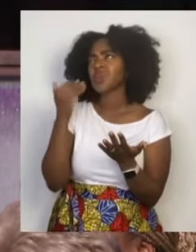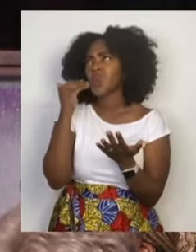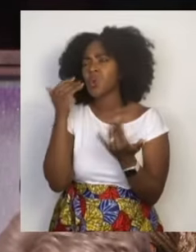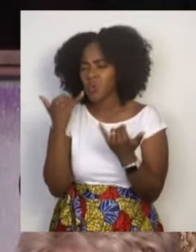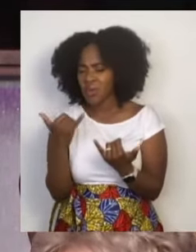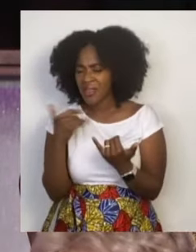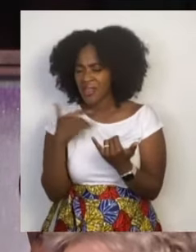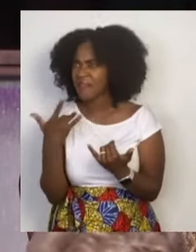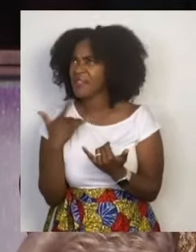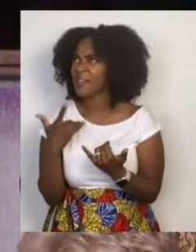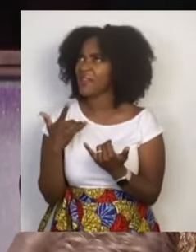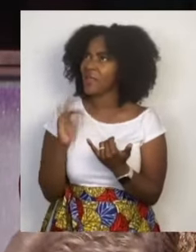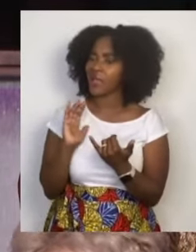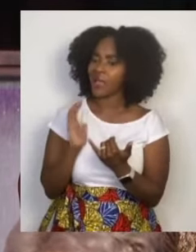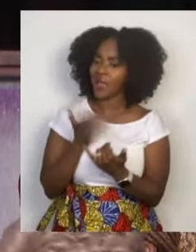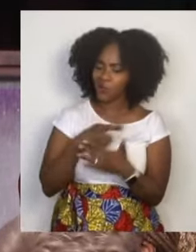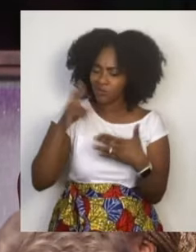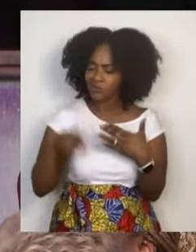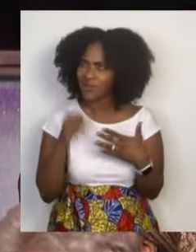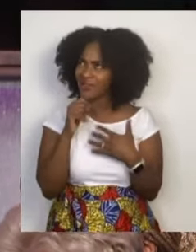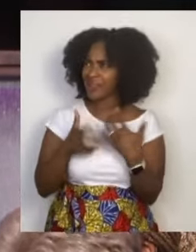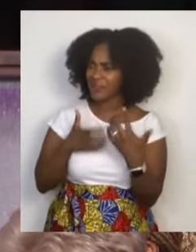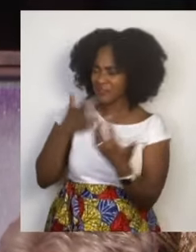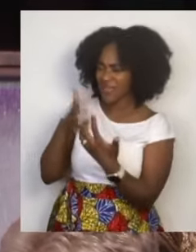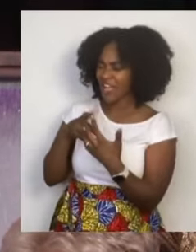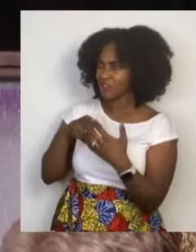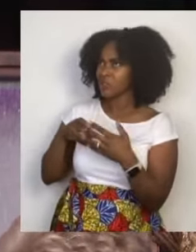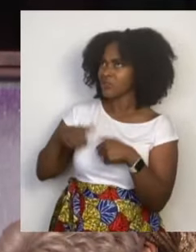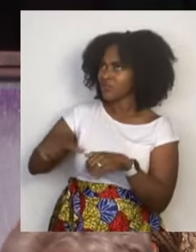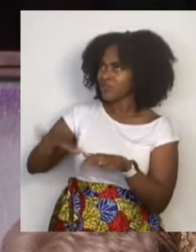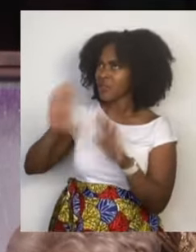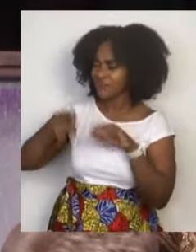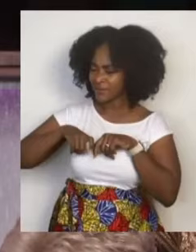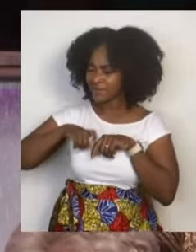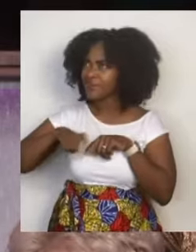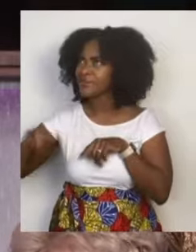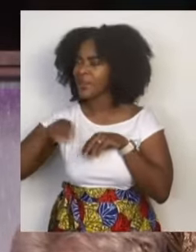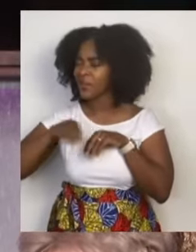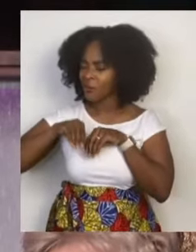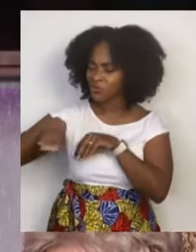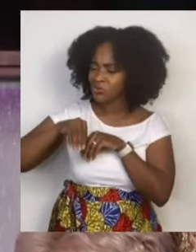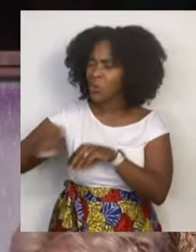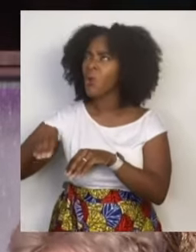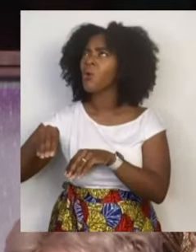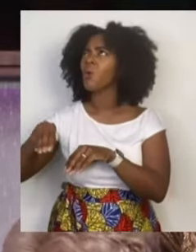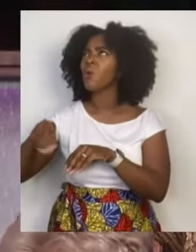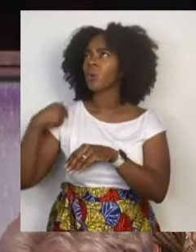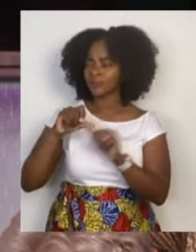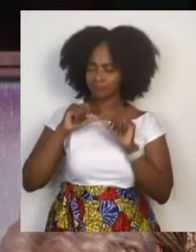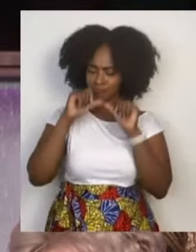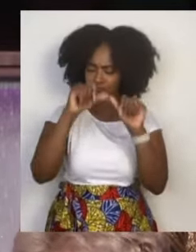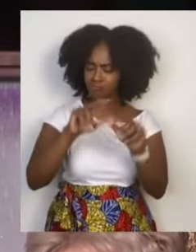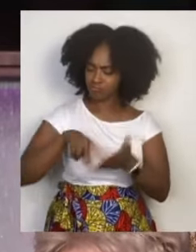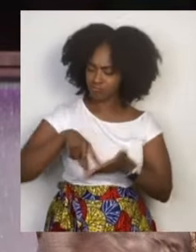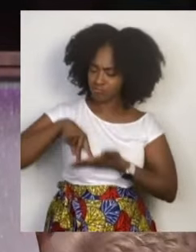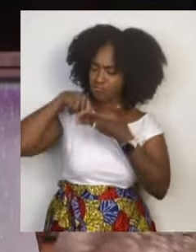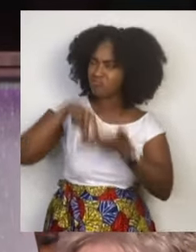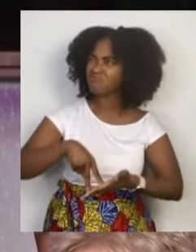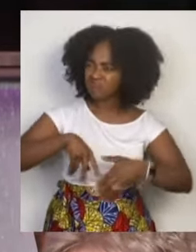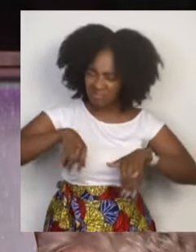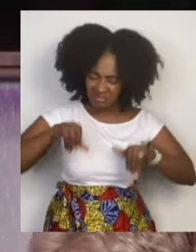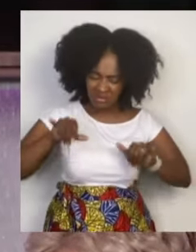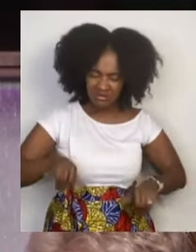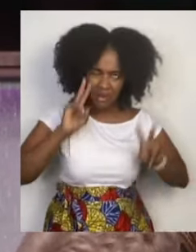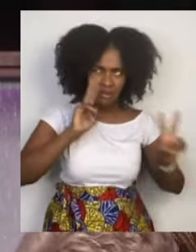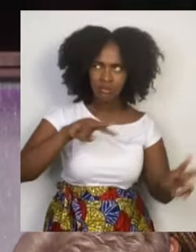been sown, Father, we continue to stand because we understand you've got tomorrow worked out even